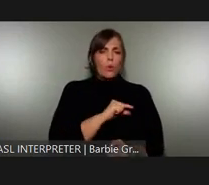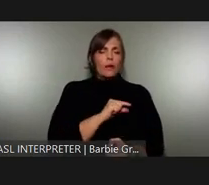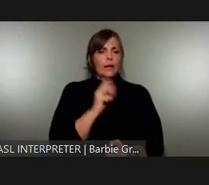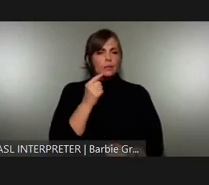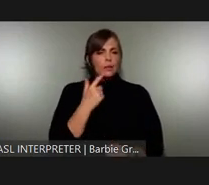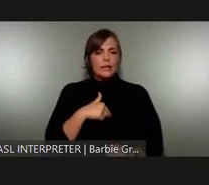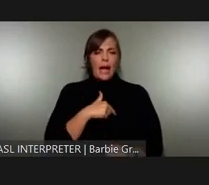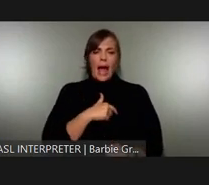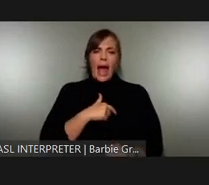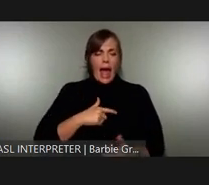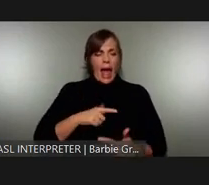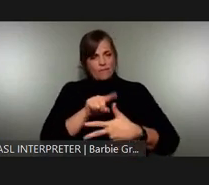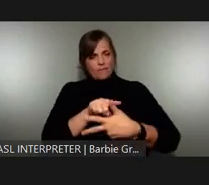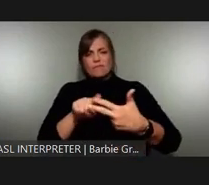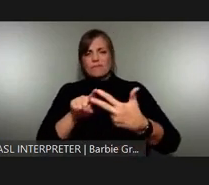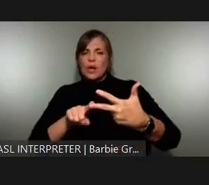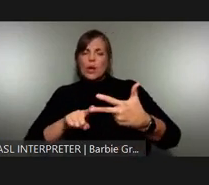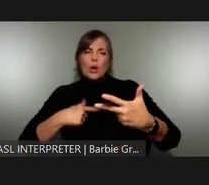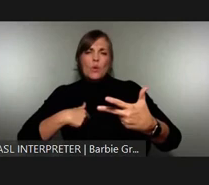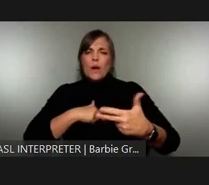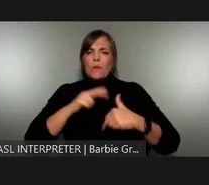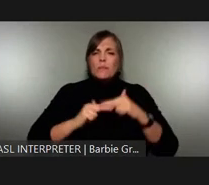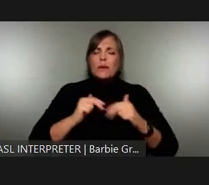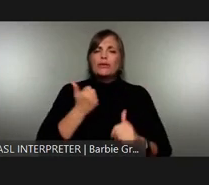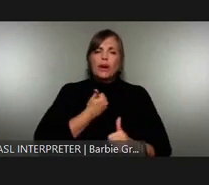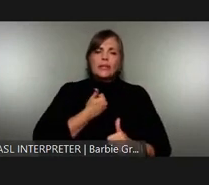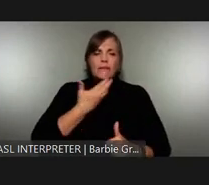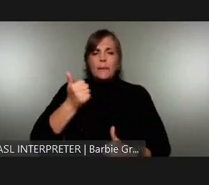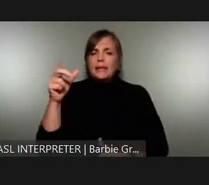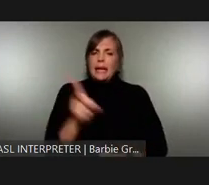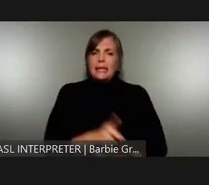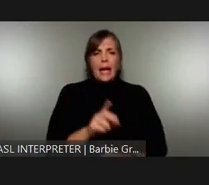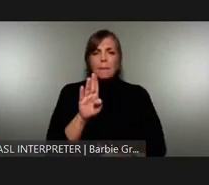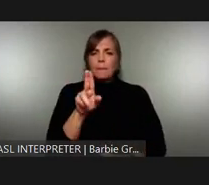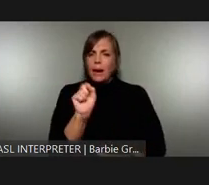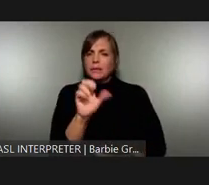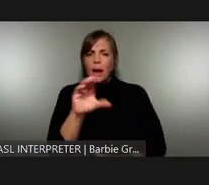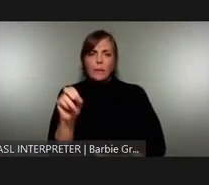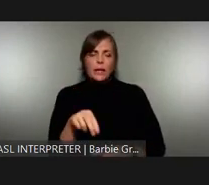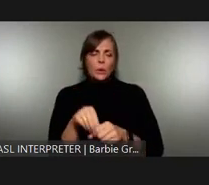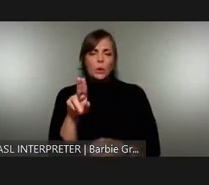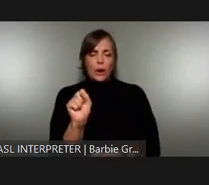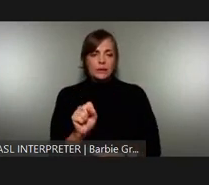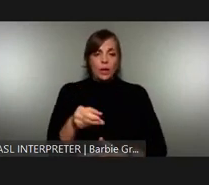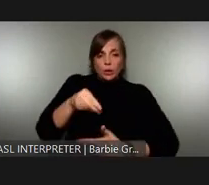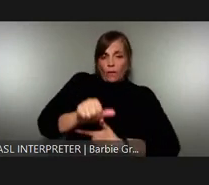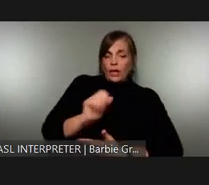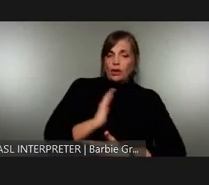damn bus company in the United States. We were going to feed the families, look after our customers, and build ourselves